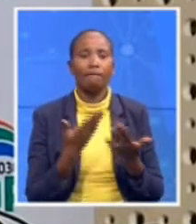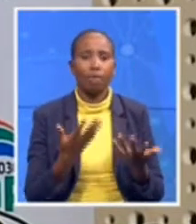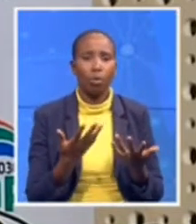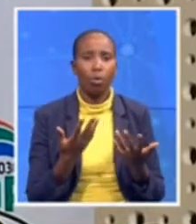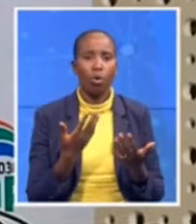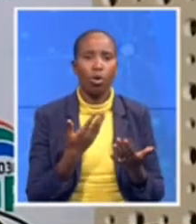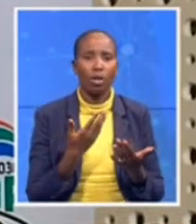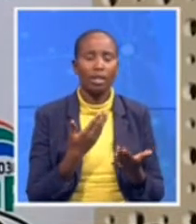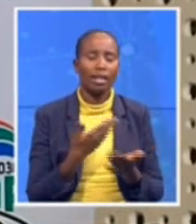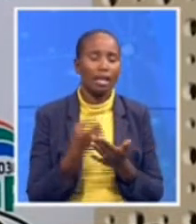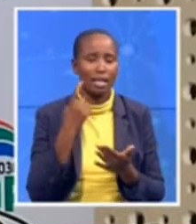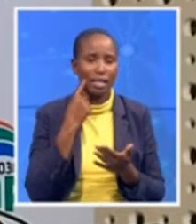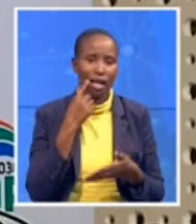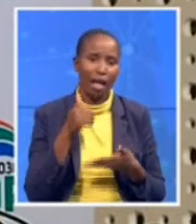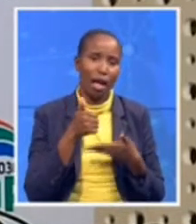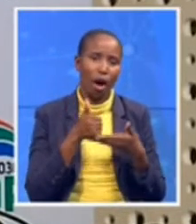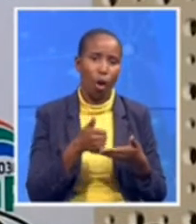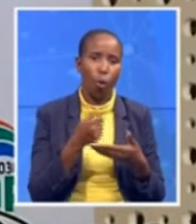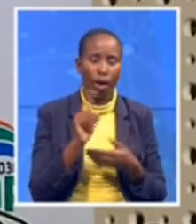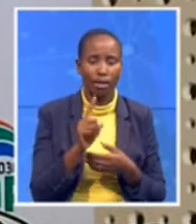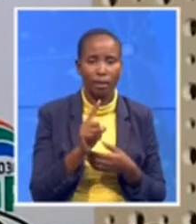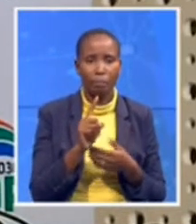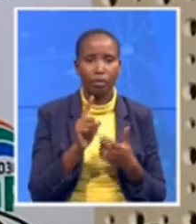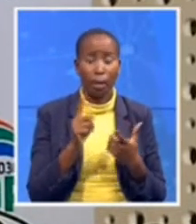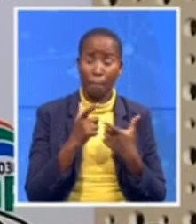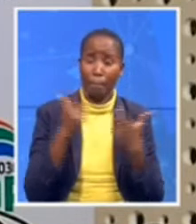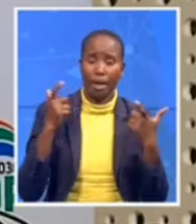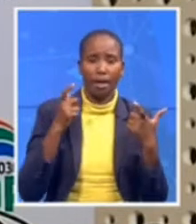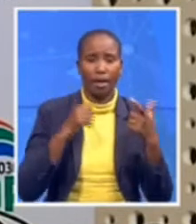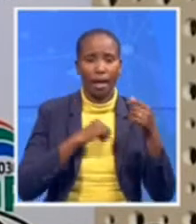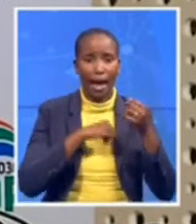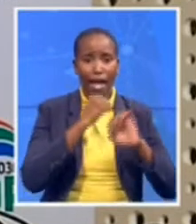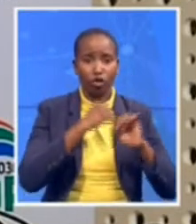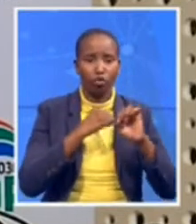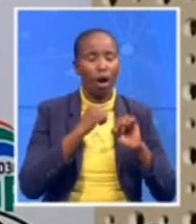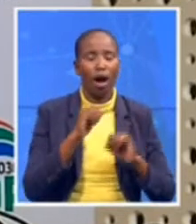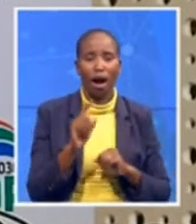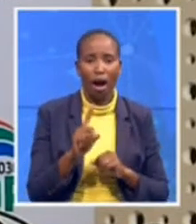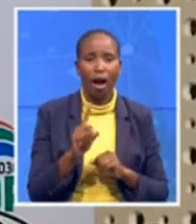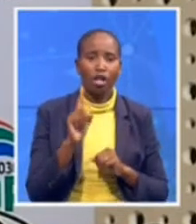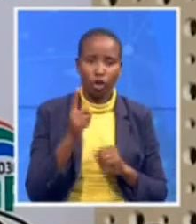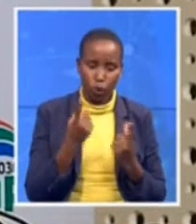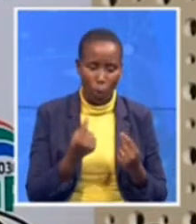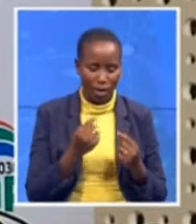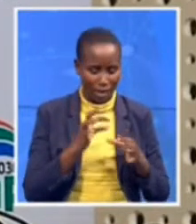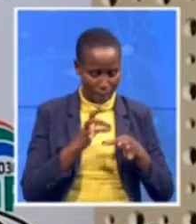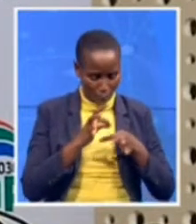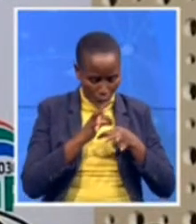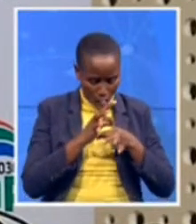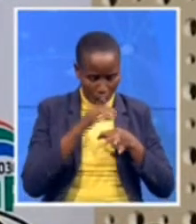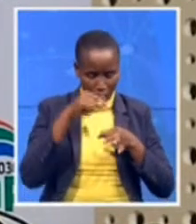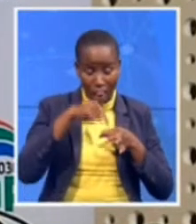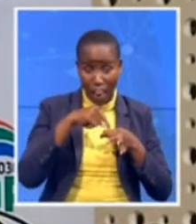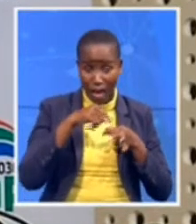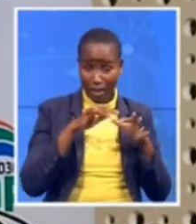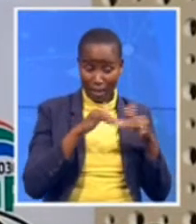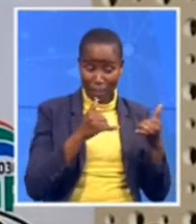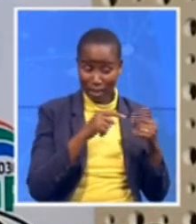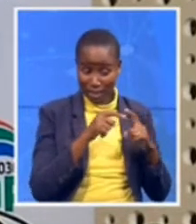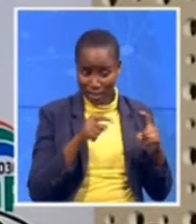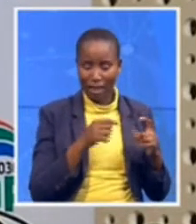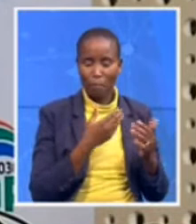with big industry stakeholders. We acknowledge that there are small, medium, and large industry stakeholders, and it opens it up to them in terms